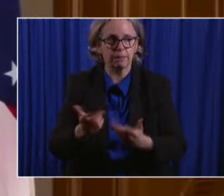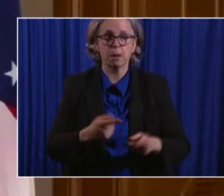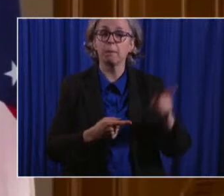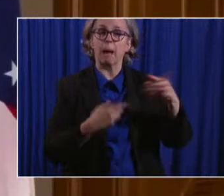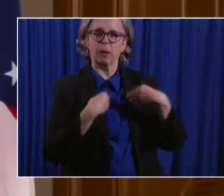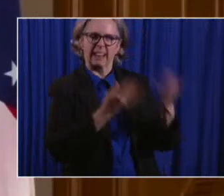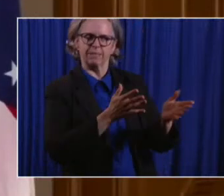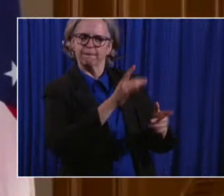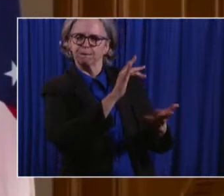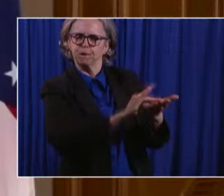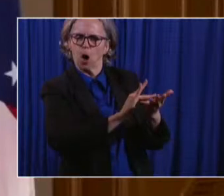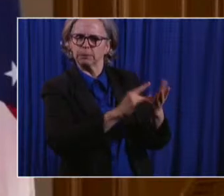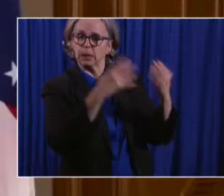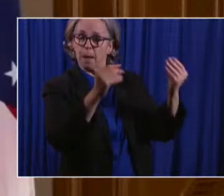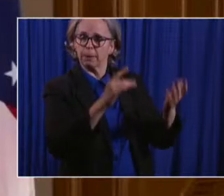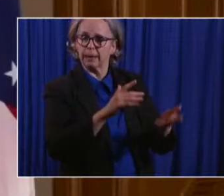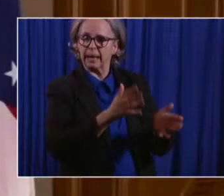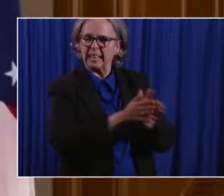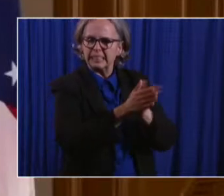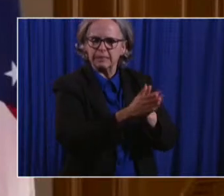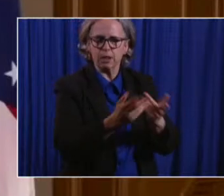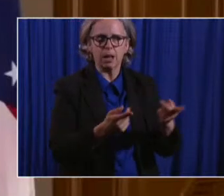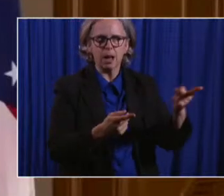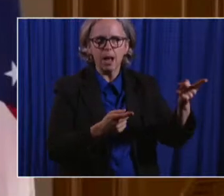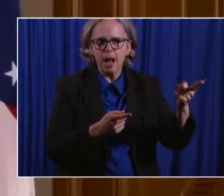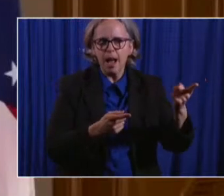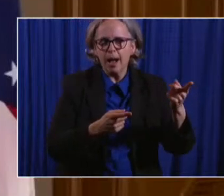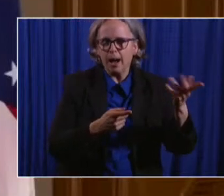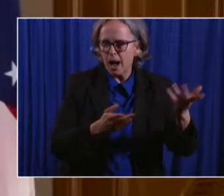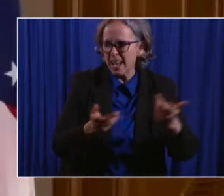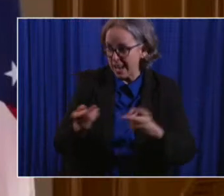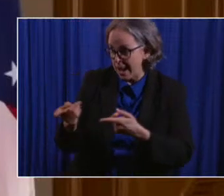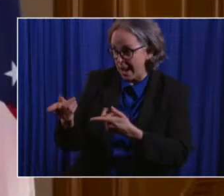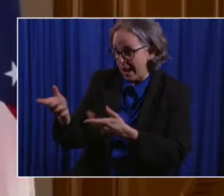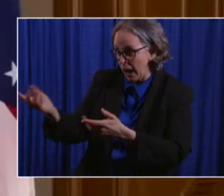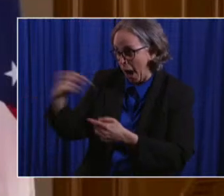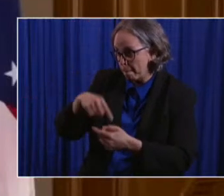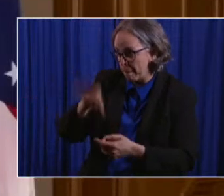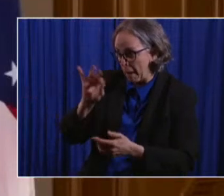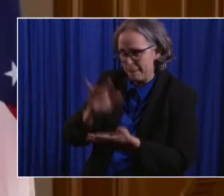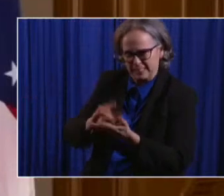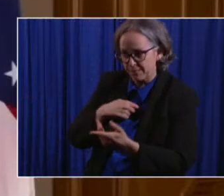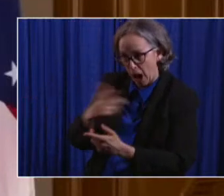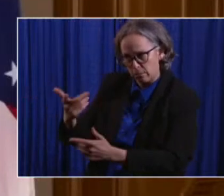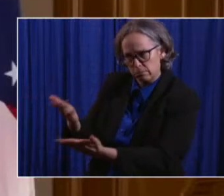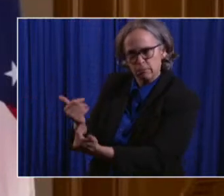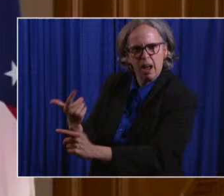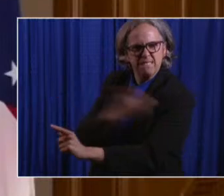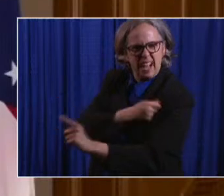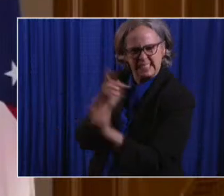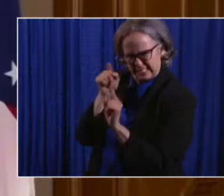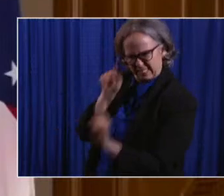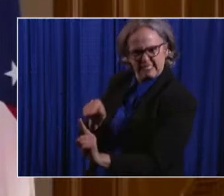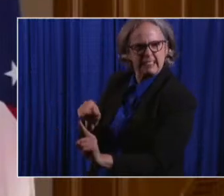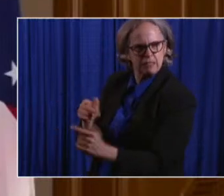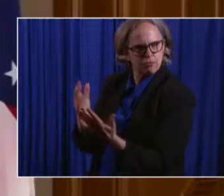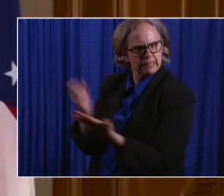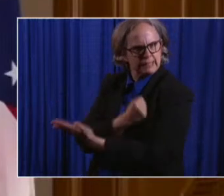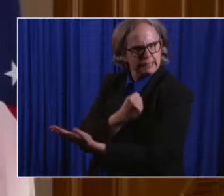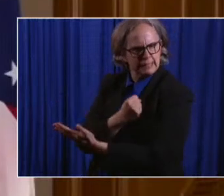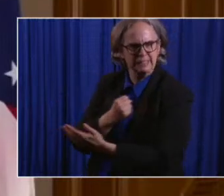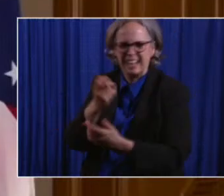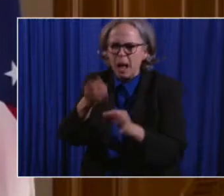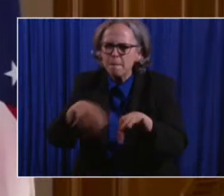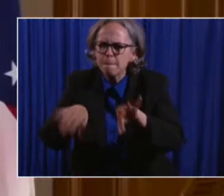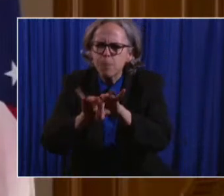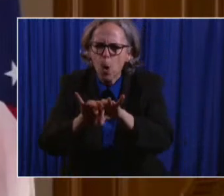That latter point is very, very important. Having the pharmacists